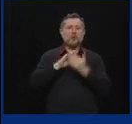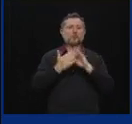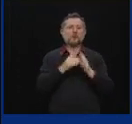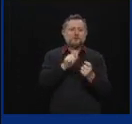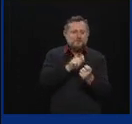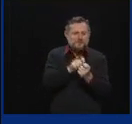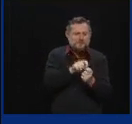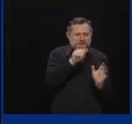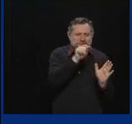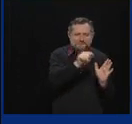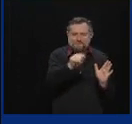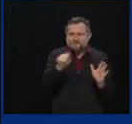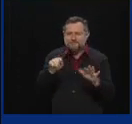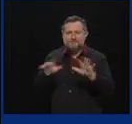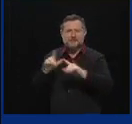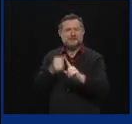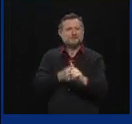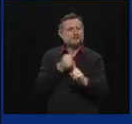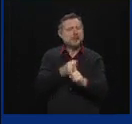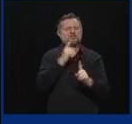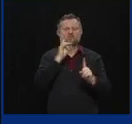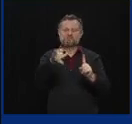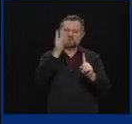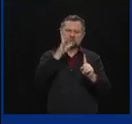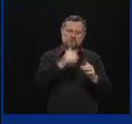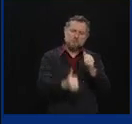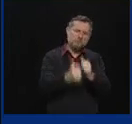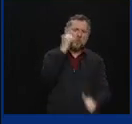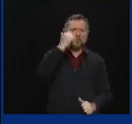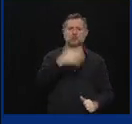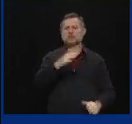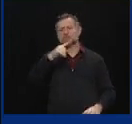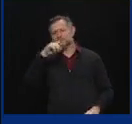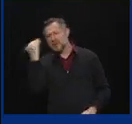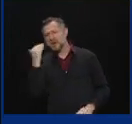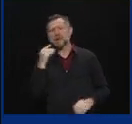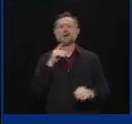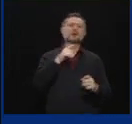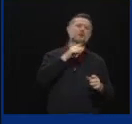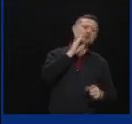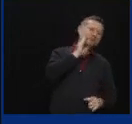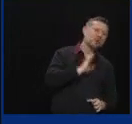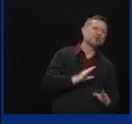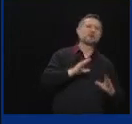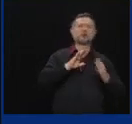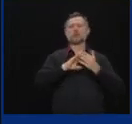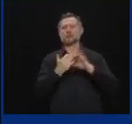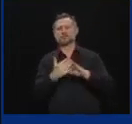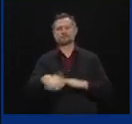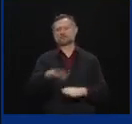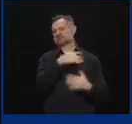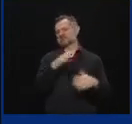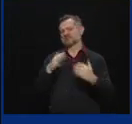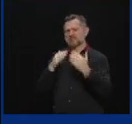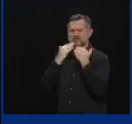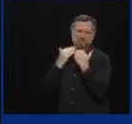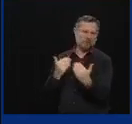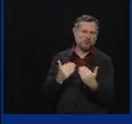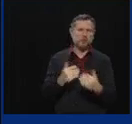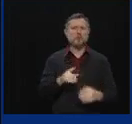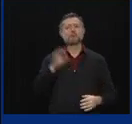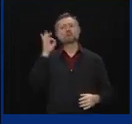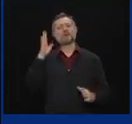so hard by this pandemic, and that's mostly the black and brown communities. I want to thank Reverend Mark Blue, the head of the NAACP, for his